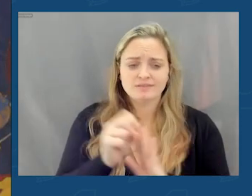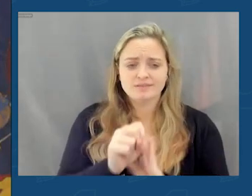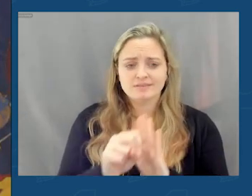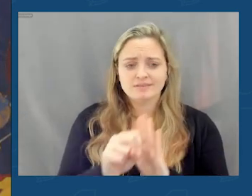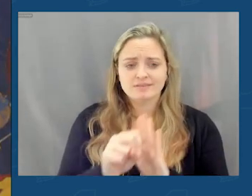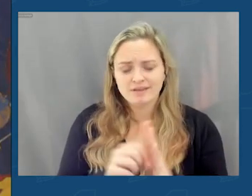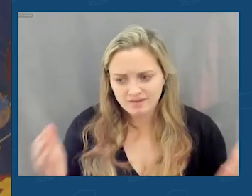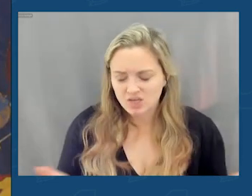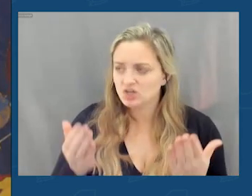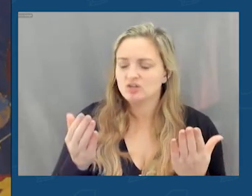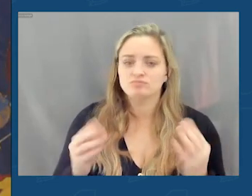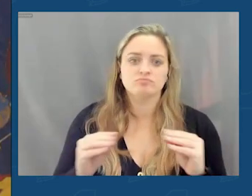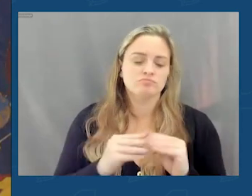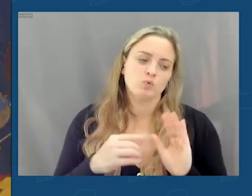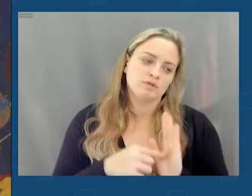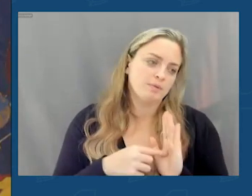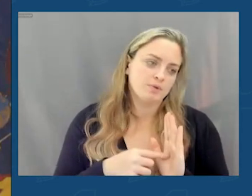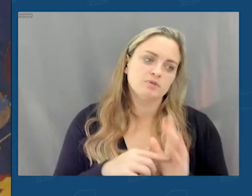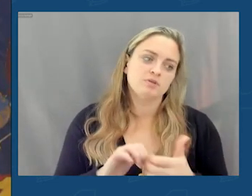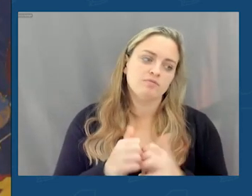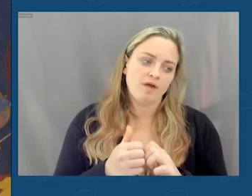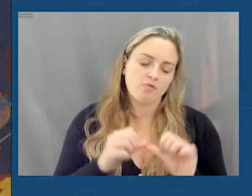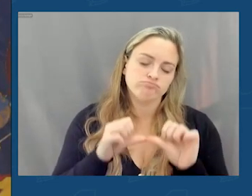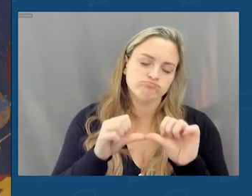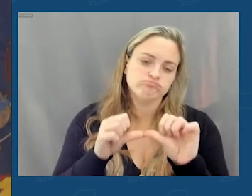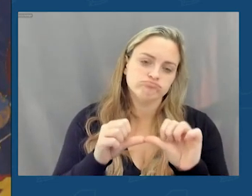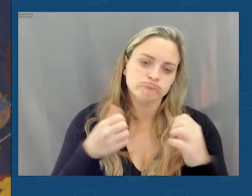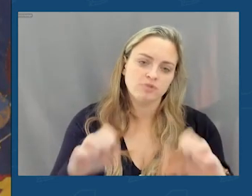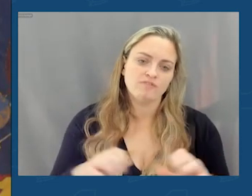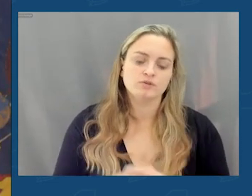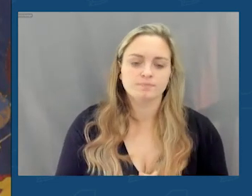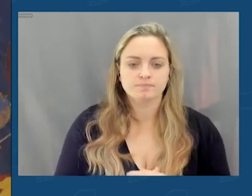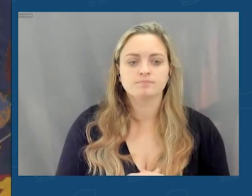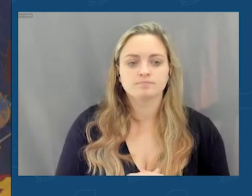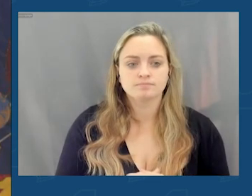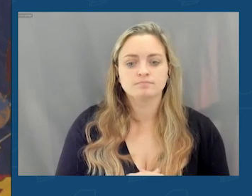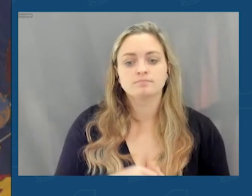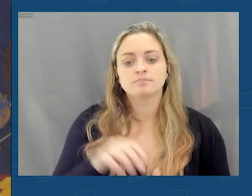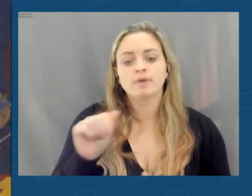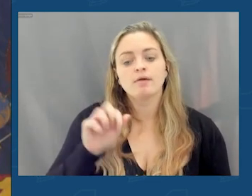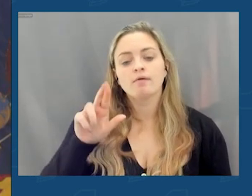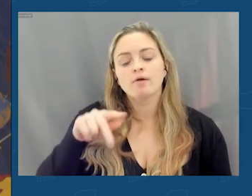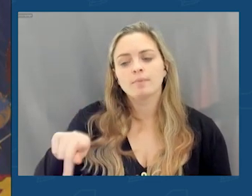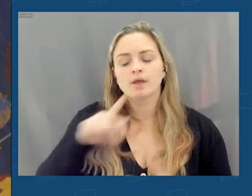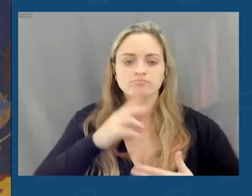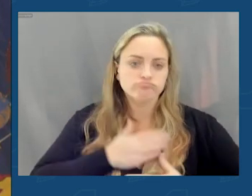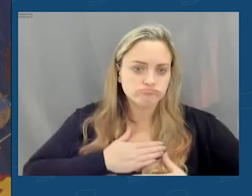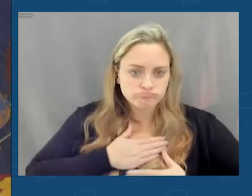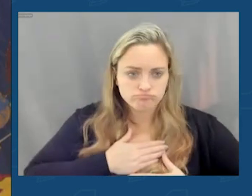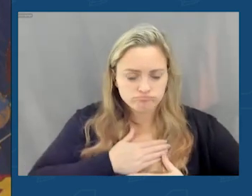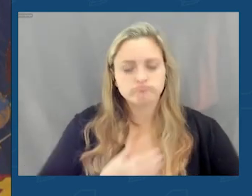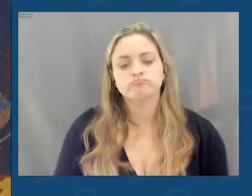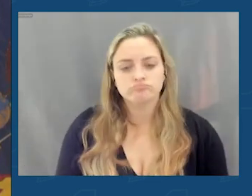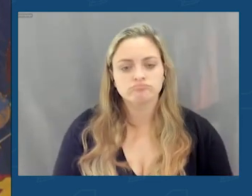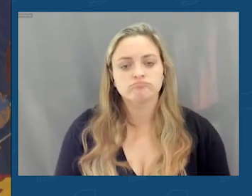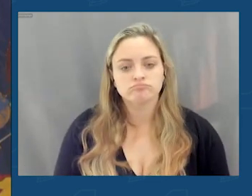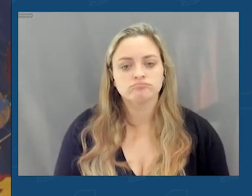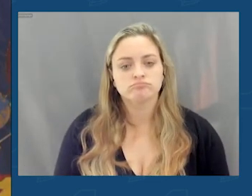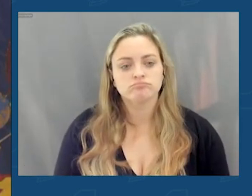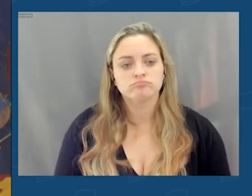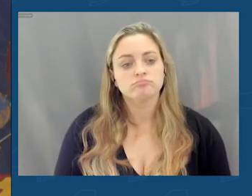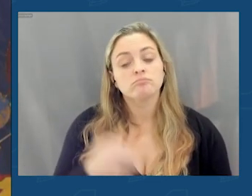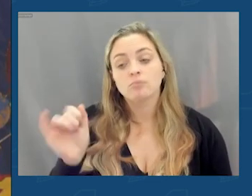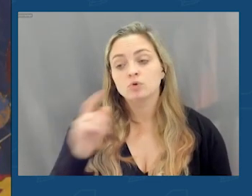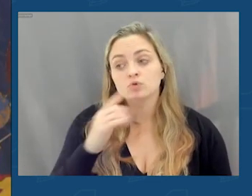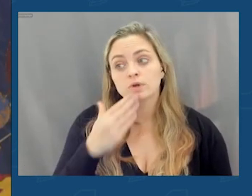is more examples of your continued efforts to do that, and AARP is so appreciative of that. So we also want to